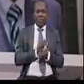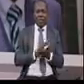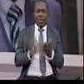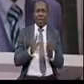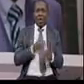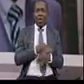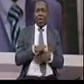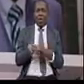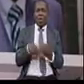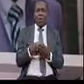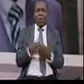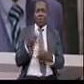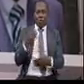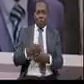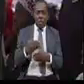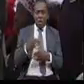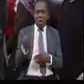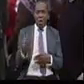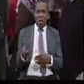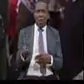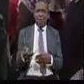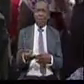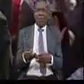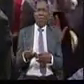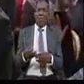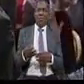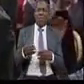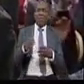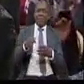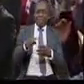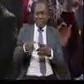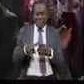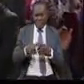shall they remain broken in the name of Jesus Christ.